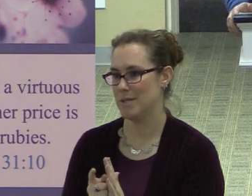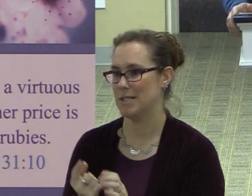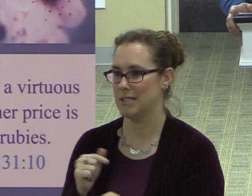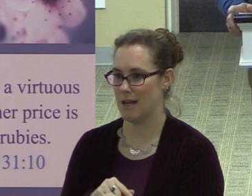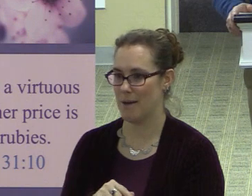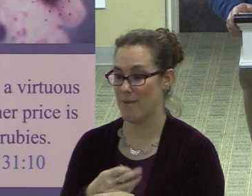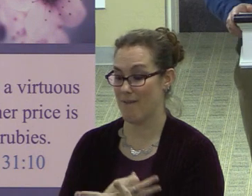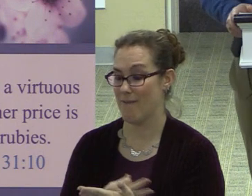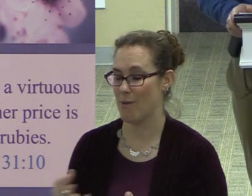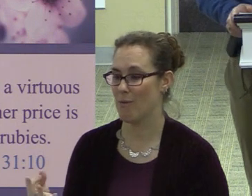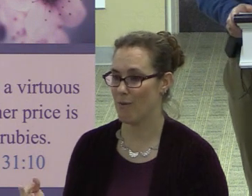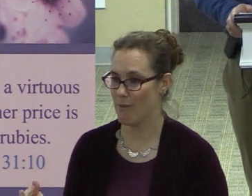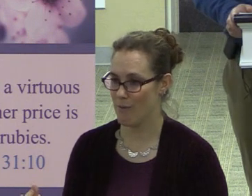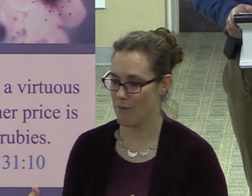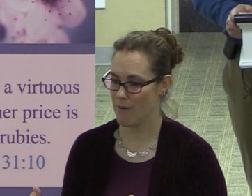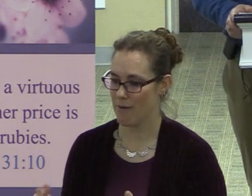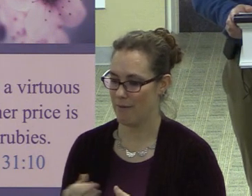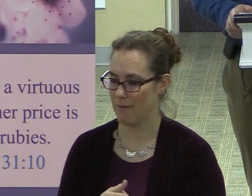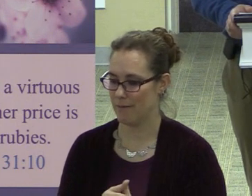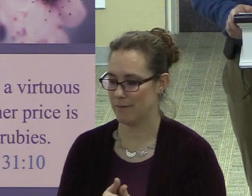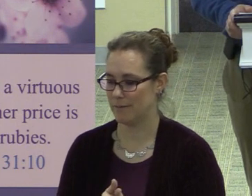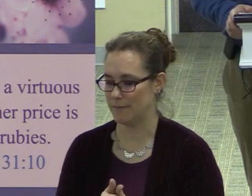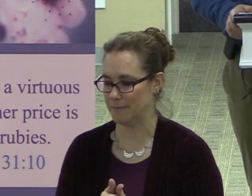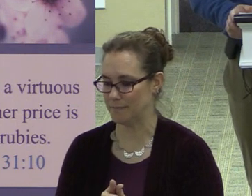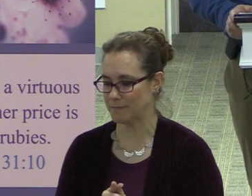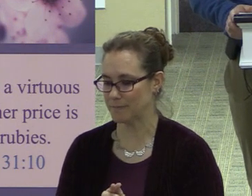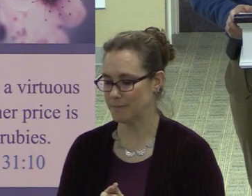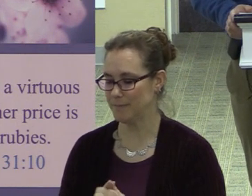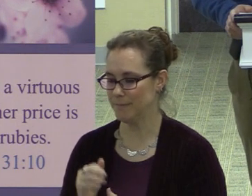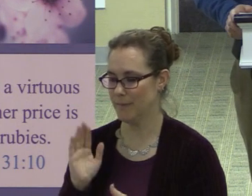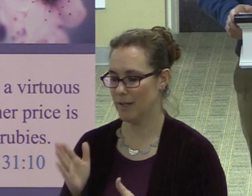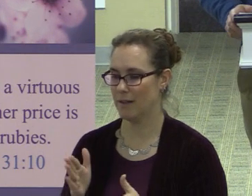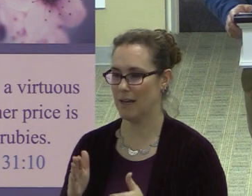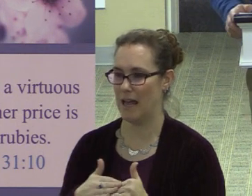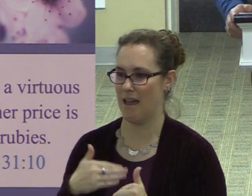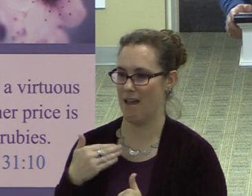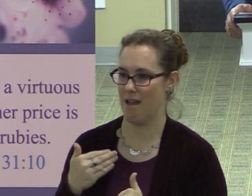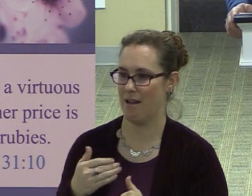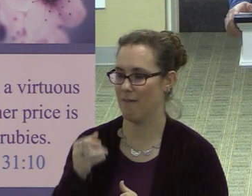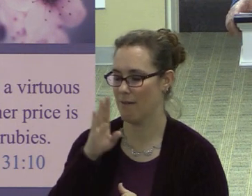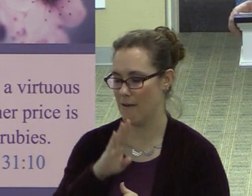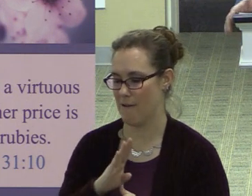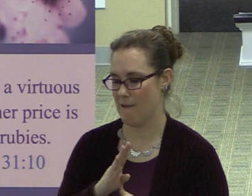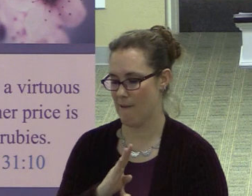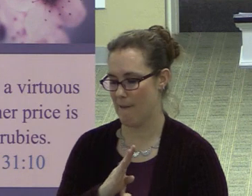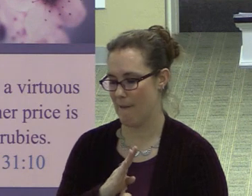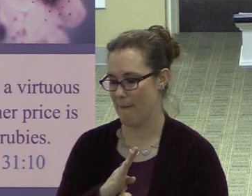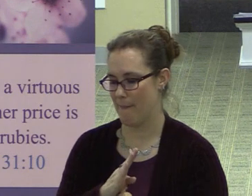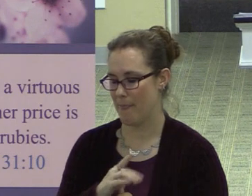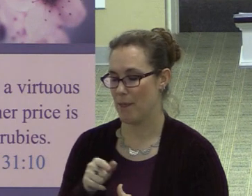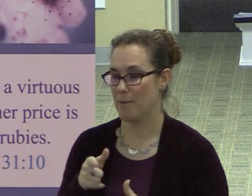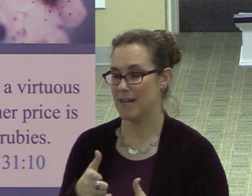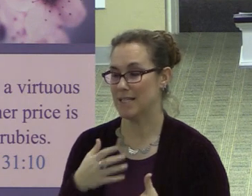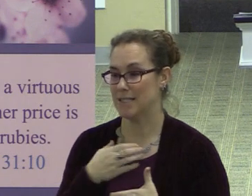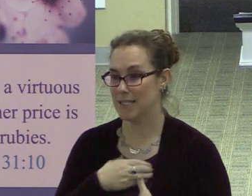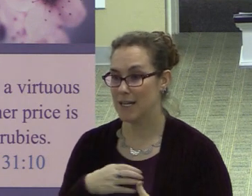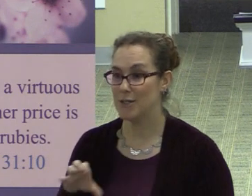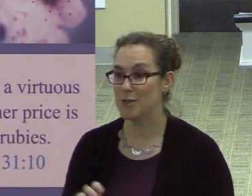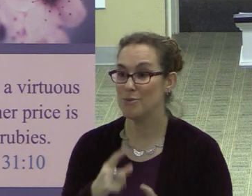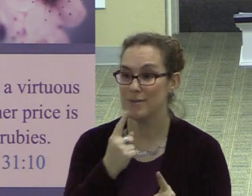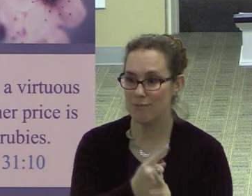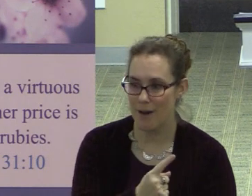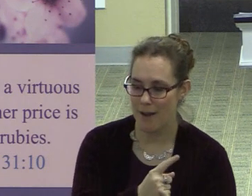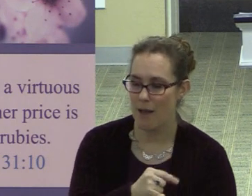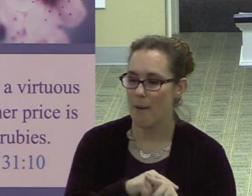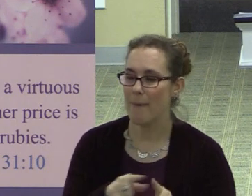failure. On a failure. He sort of got ahead of God. What he desired to do was right, but